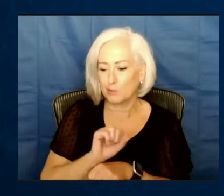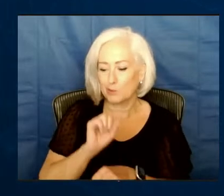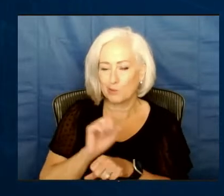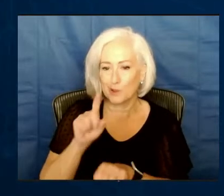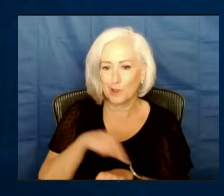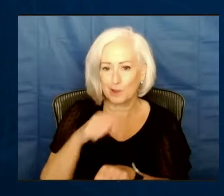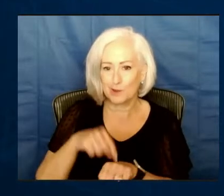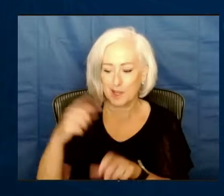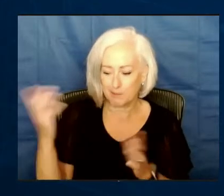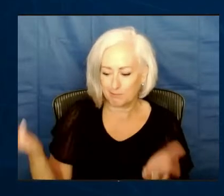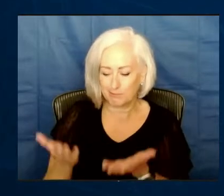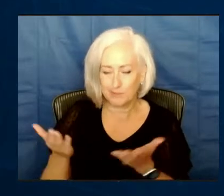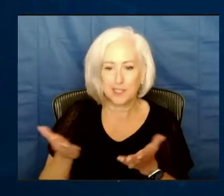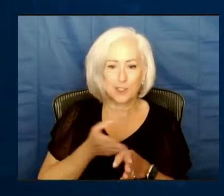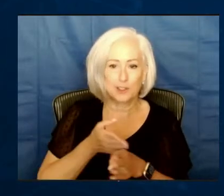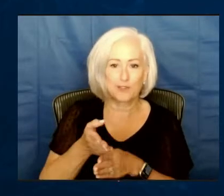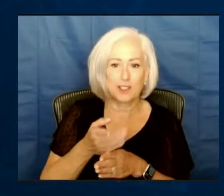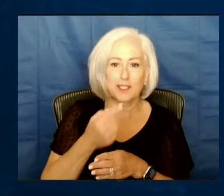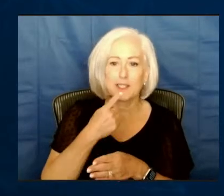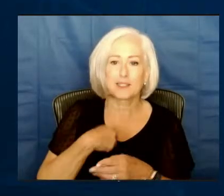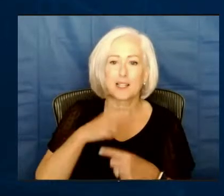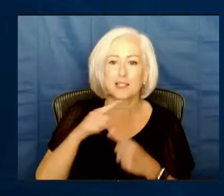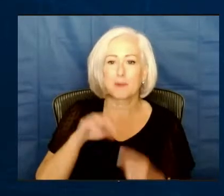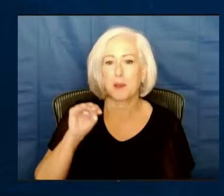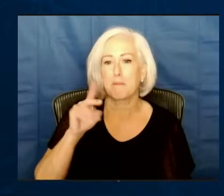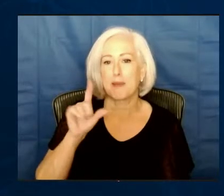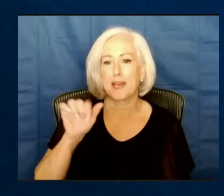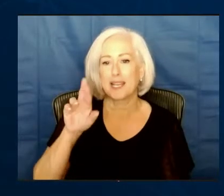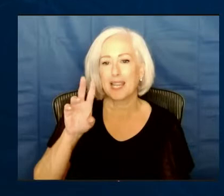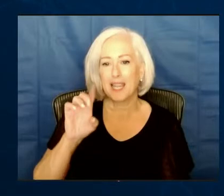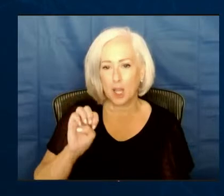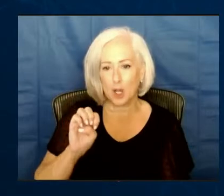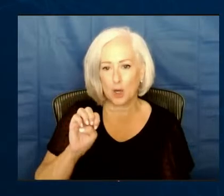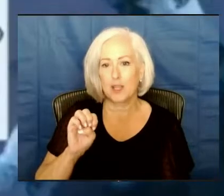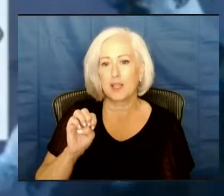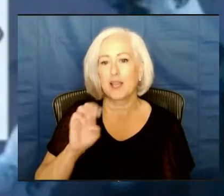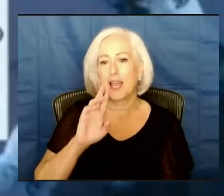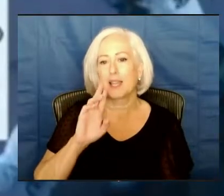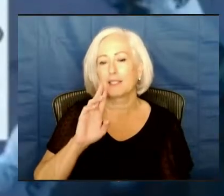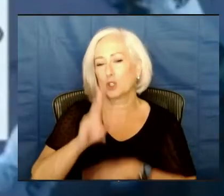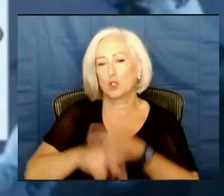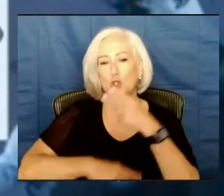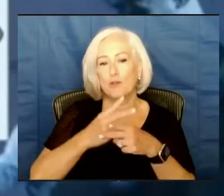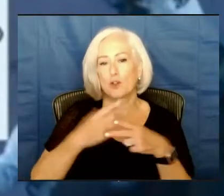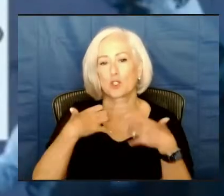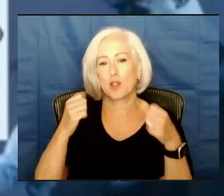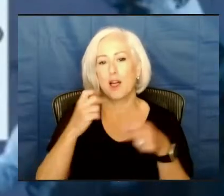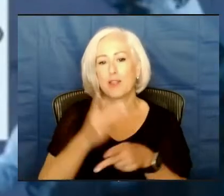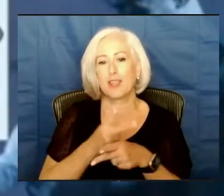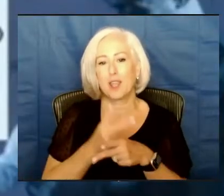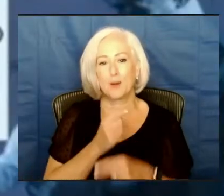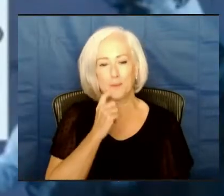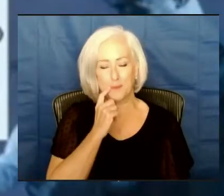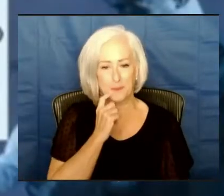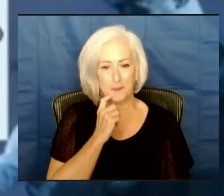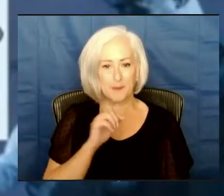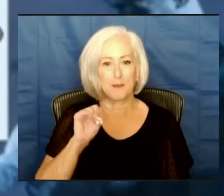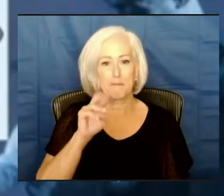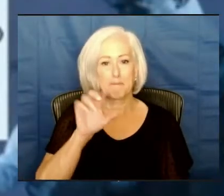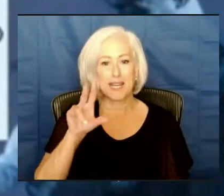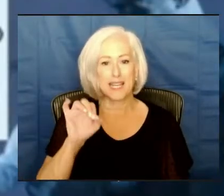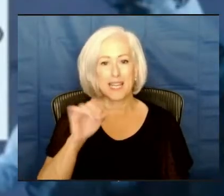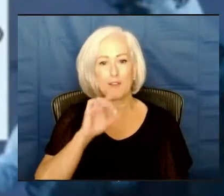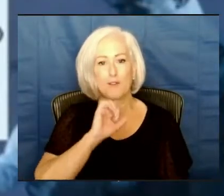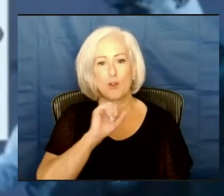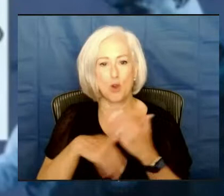forms of universal health care? Well, when I think about Medicare for All, I think about the fact that we're